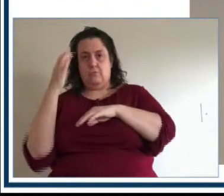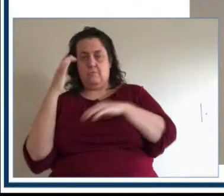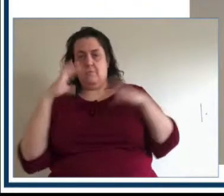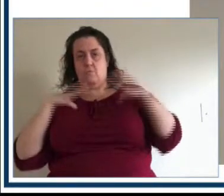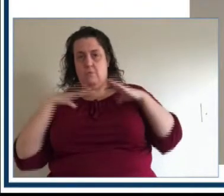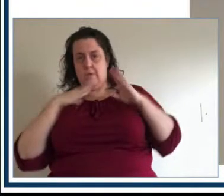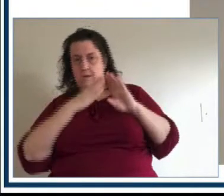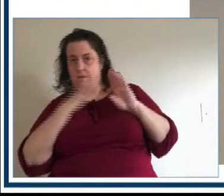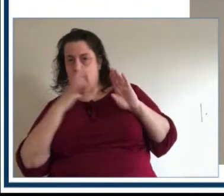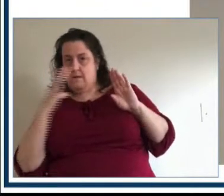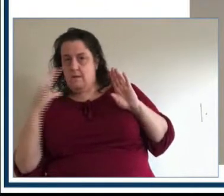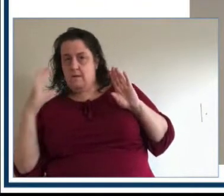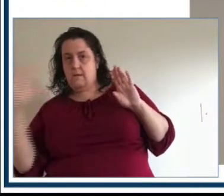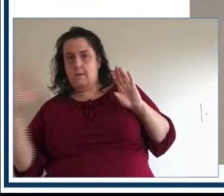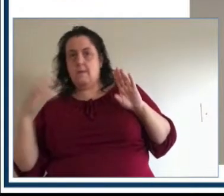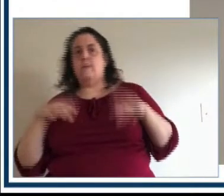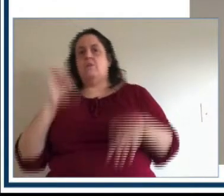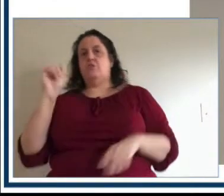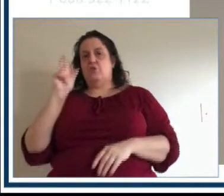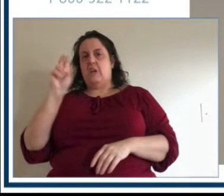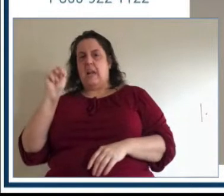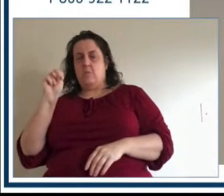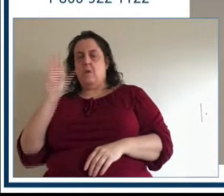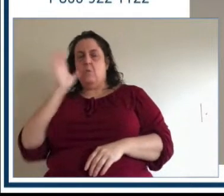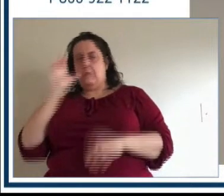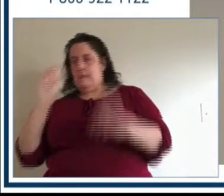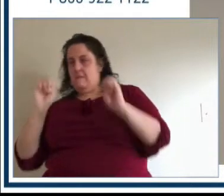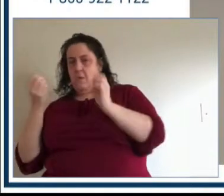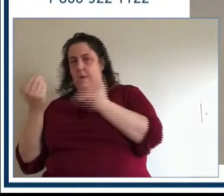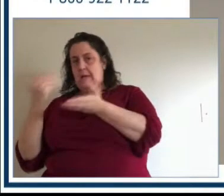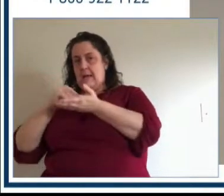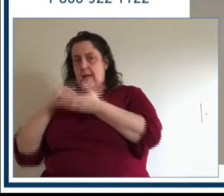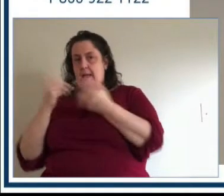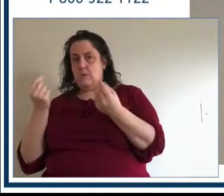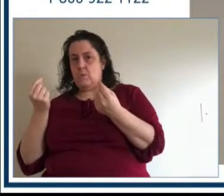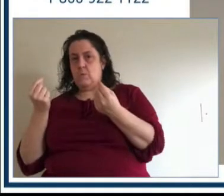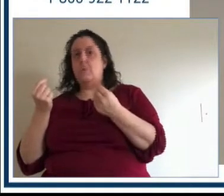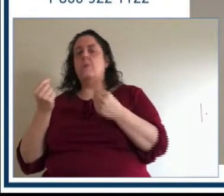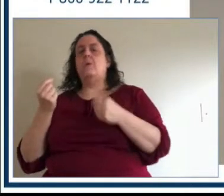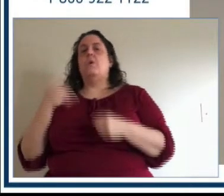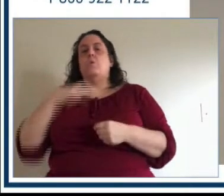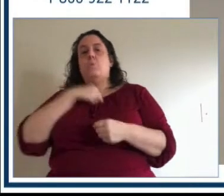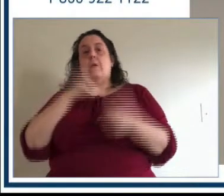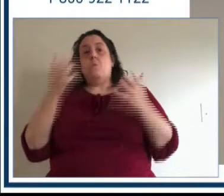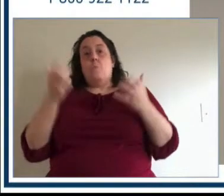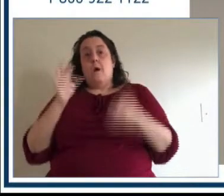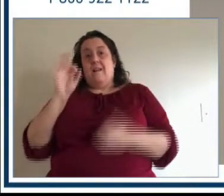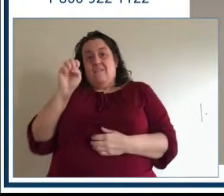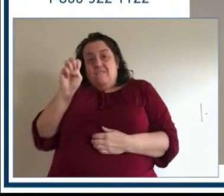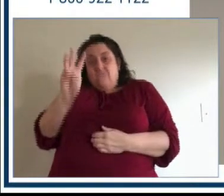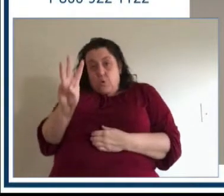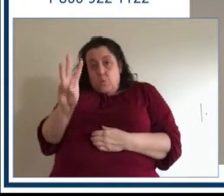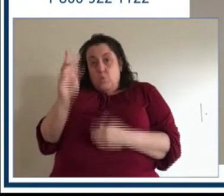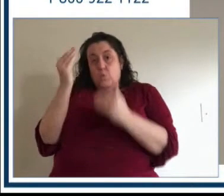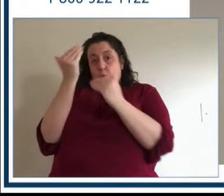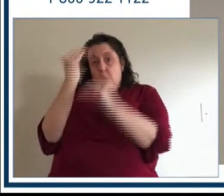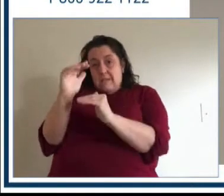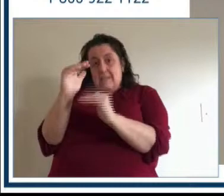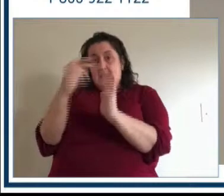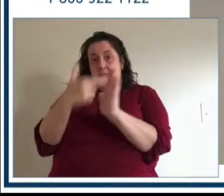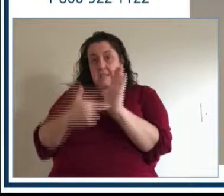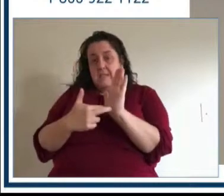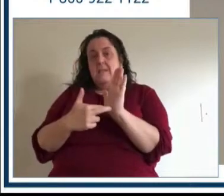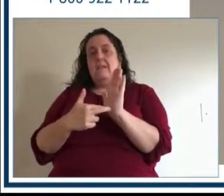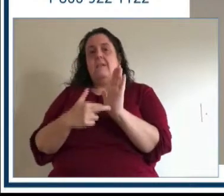January. Our goal is to have the fewest amount of restrictions for the shortest period of time. I know